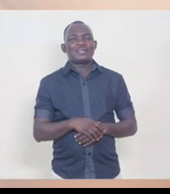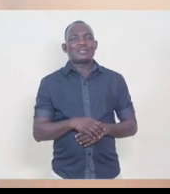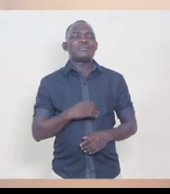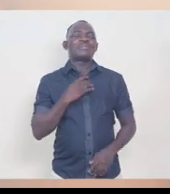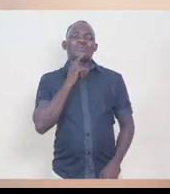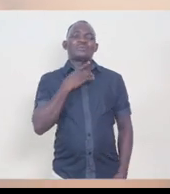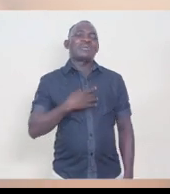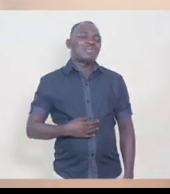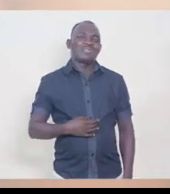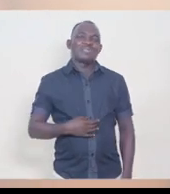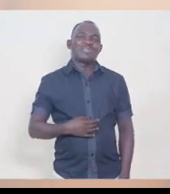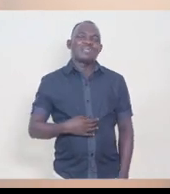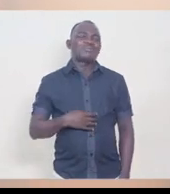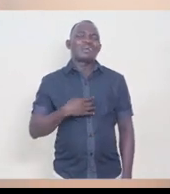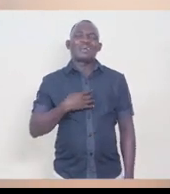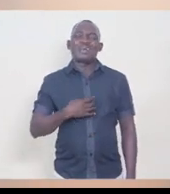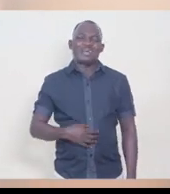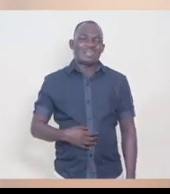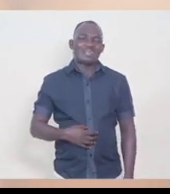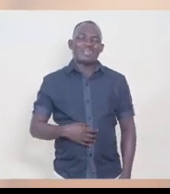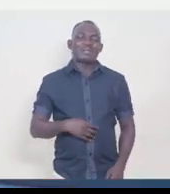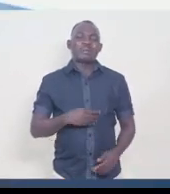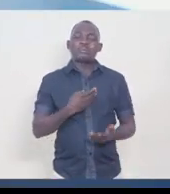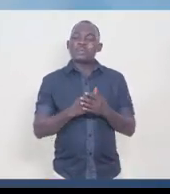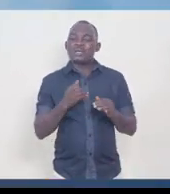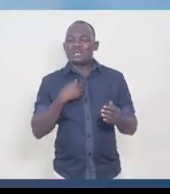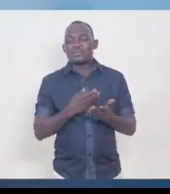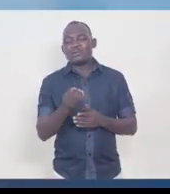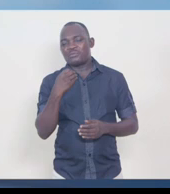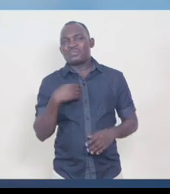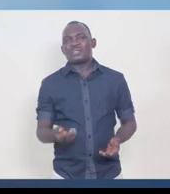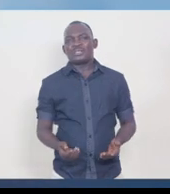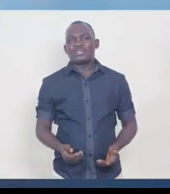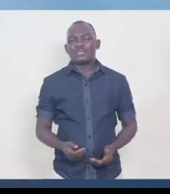I'm very hungry and I don't have enough money to buy